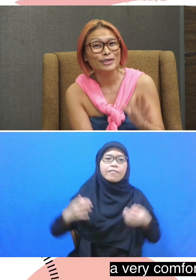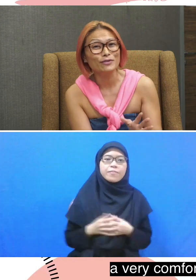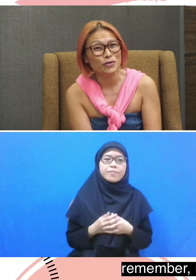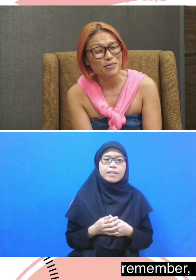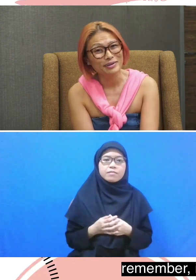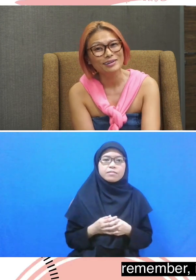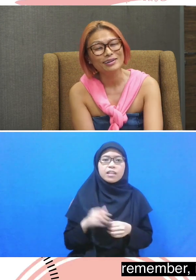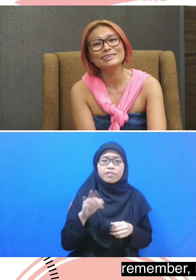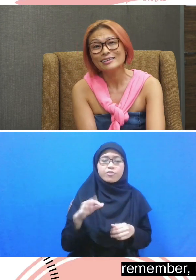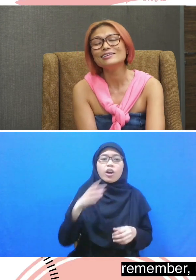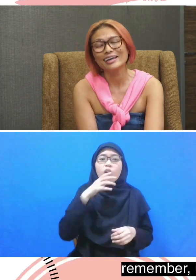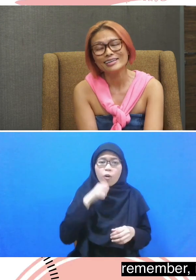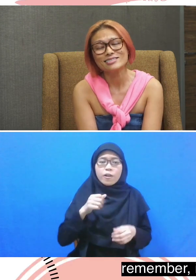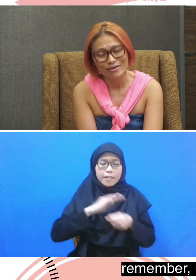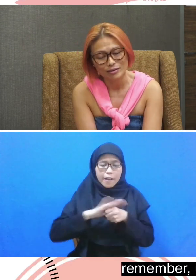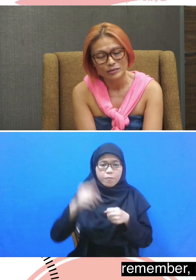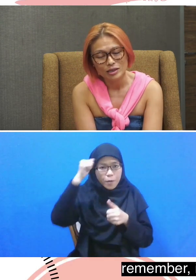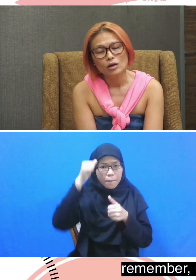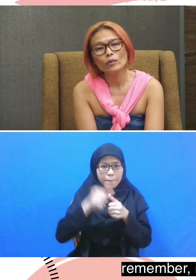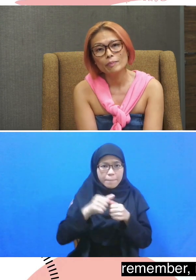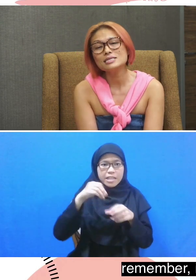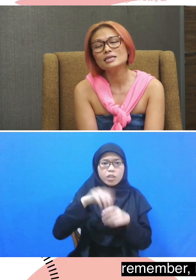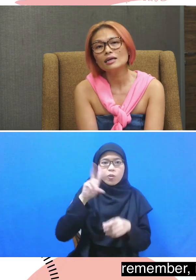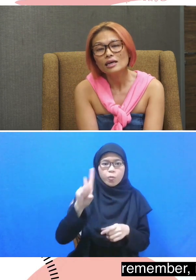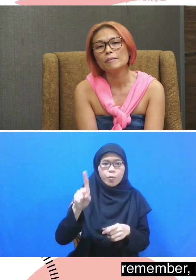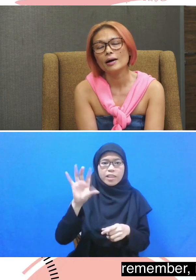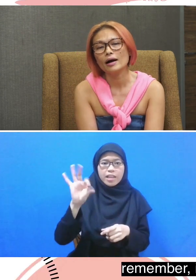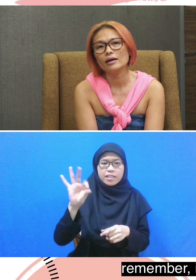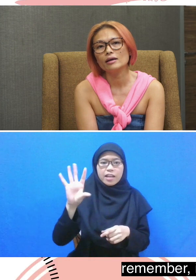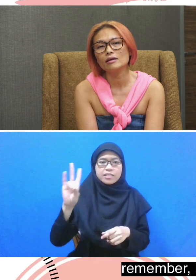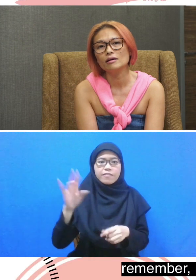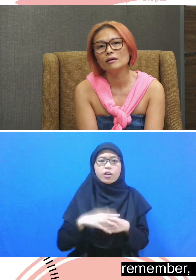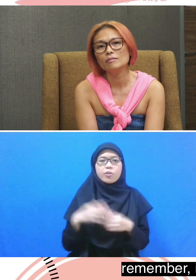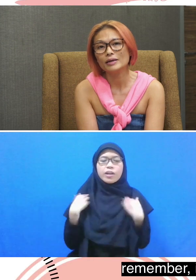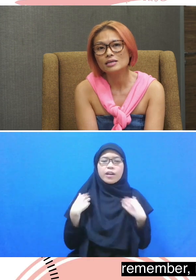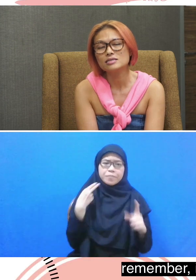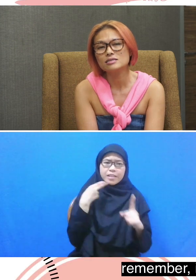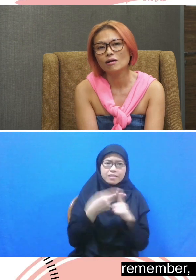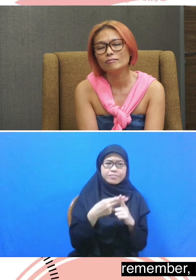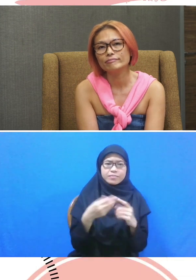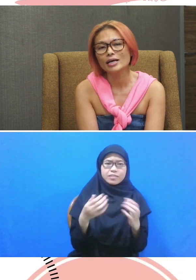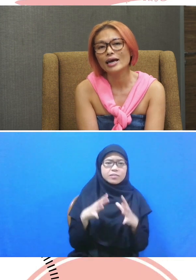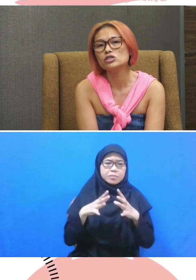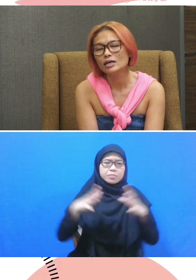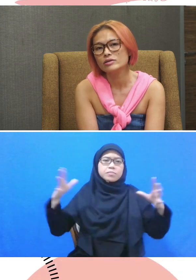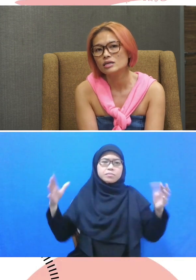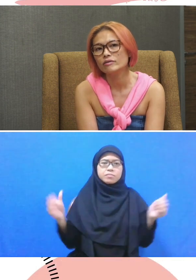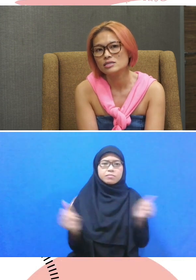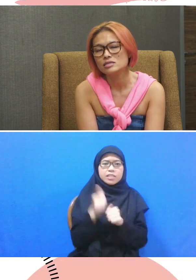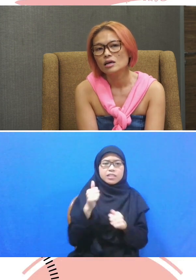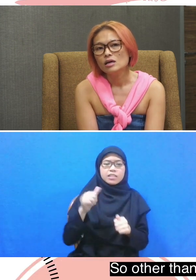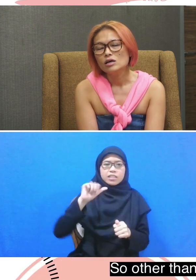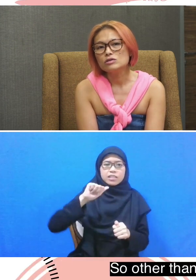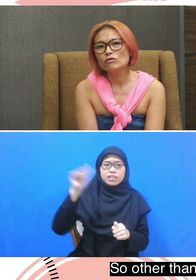old enough to remember, in 1997, we were basically hit by the biggest Asian currency